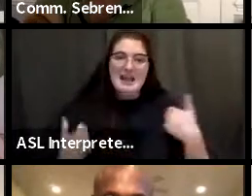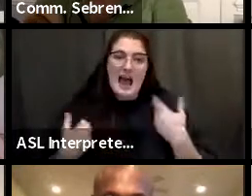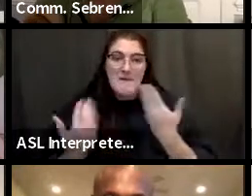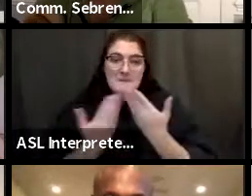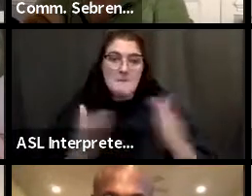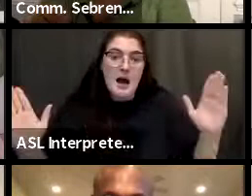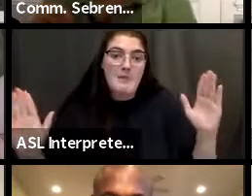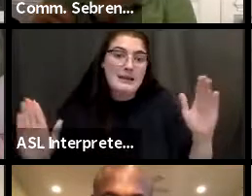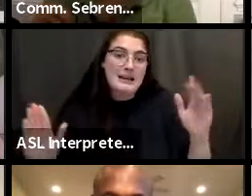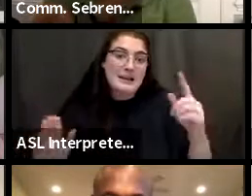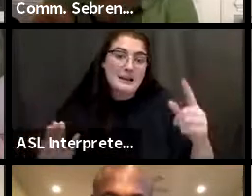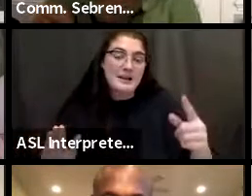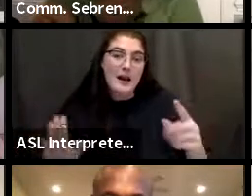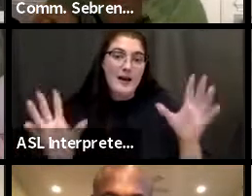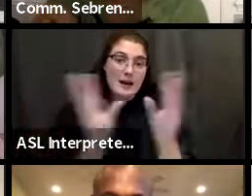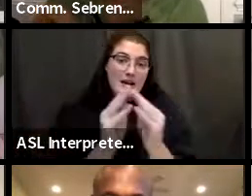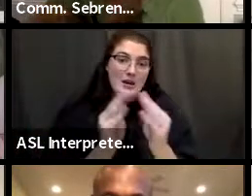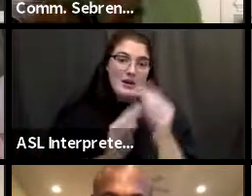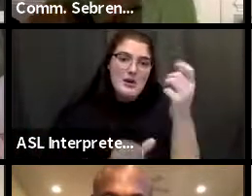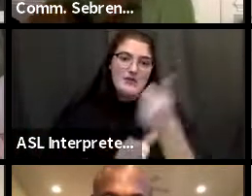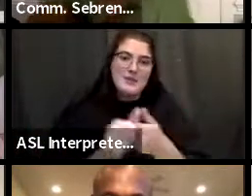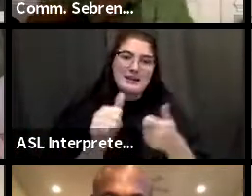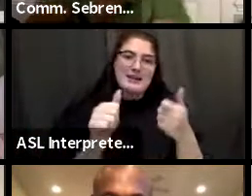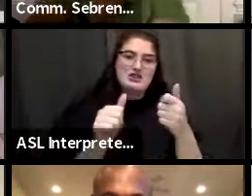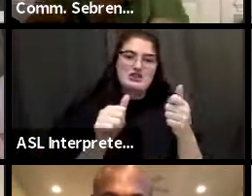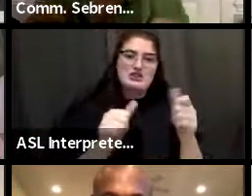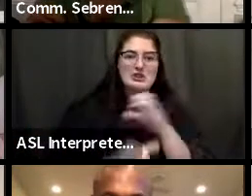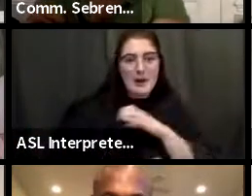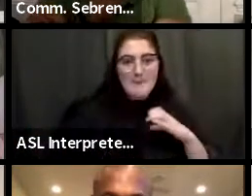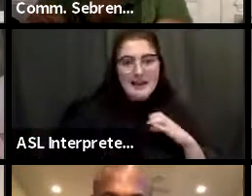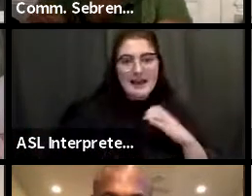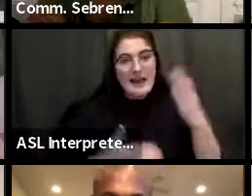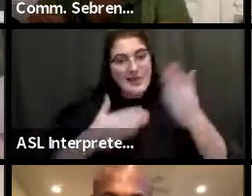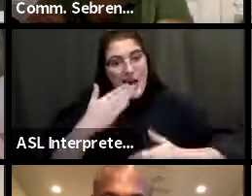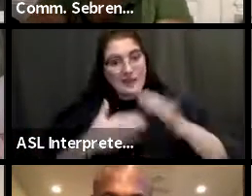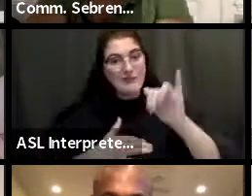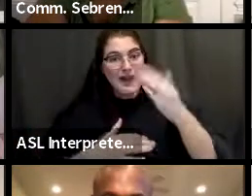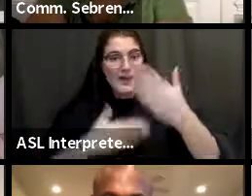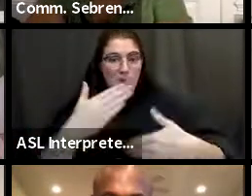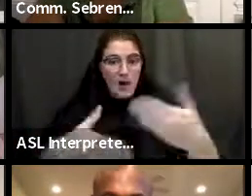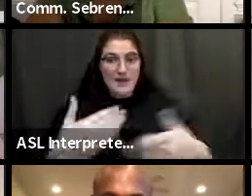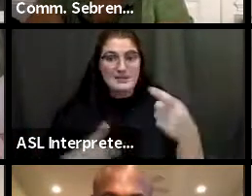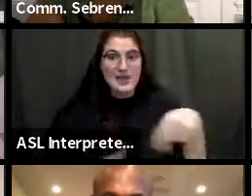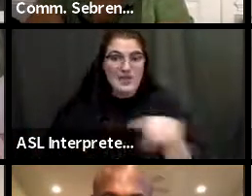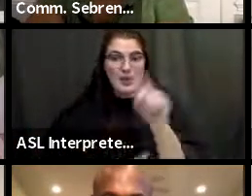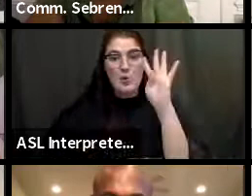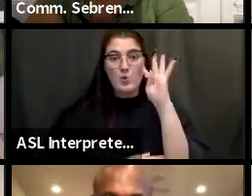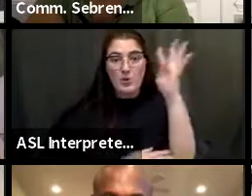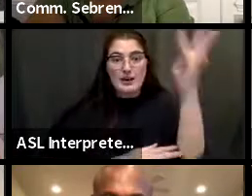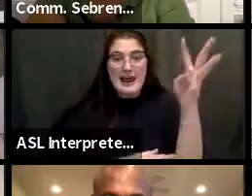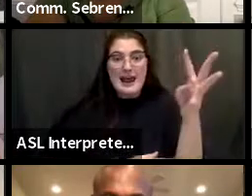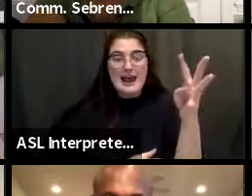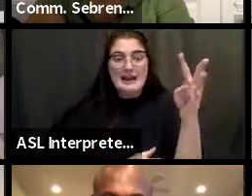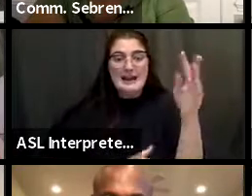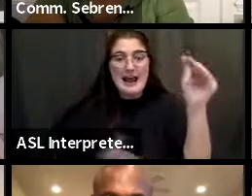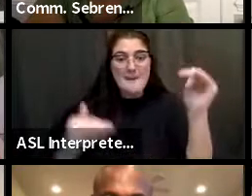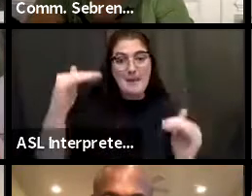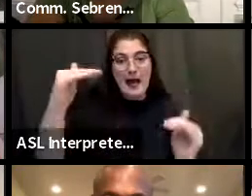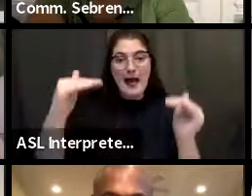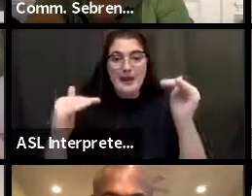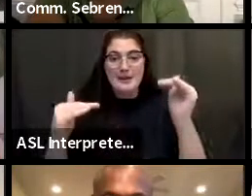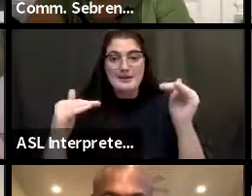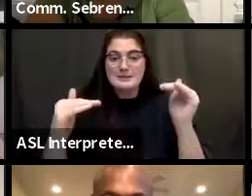hearings out of each of their committees. And at the end of that process, they will create a balanced